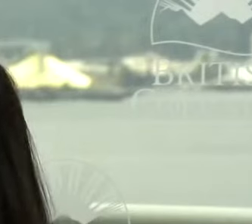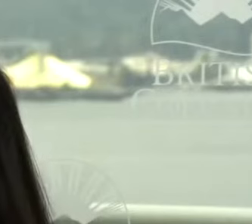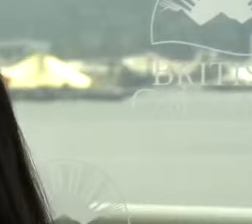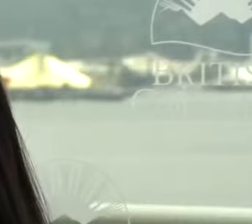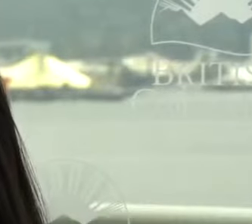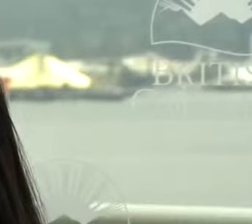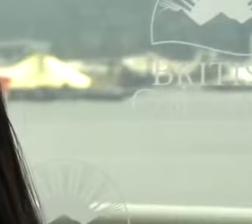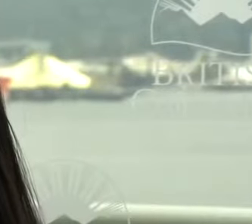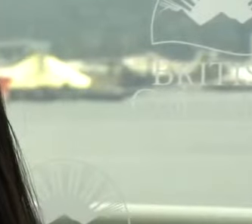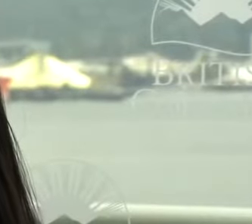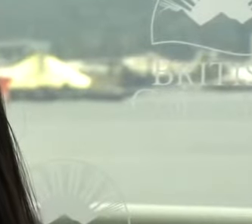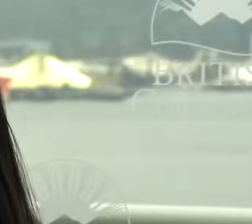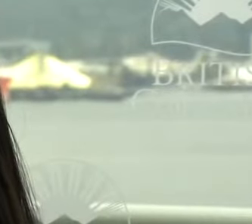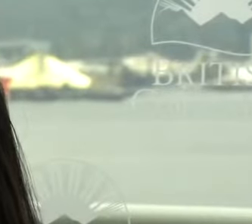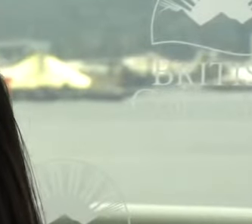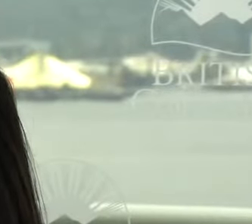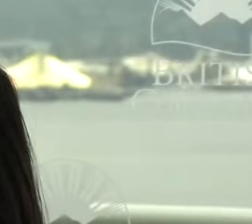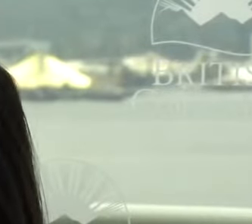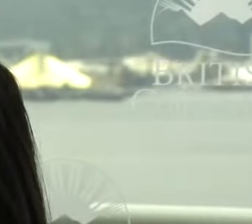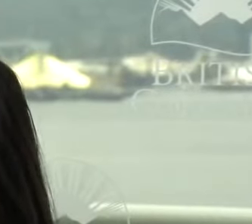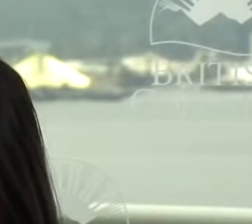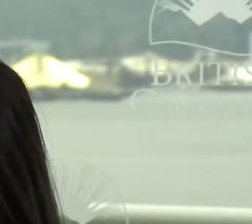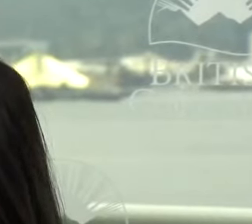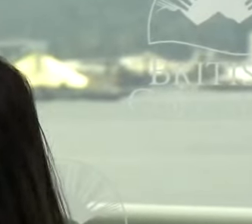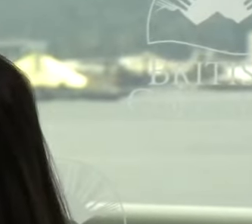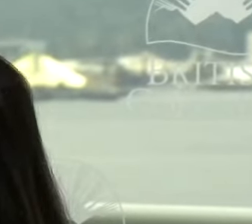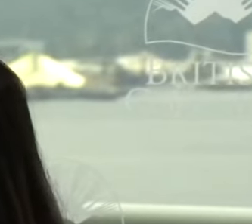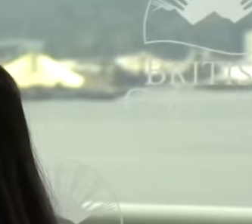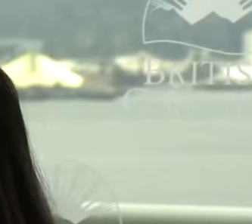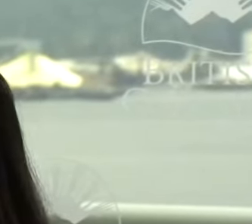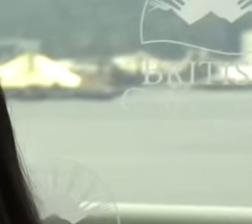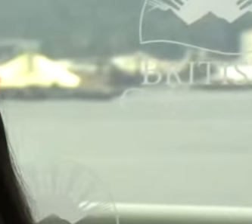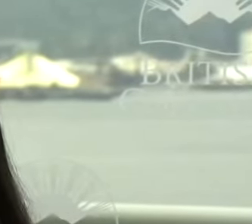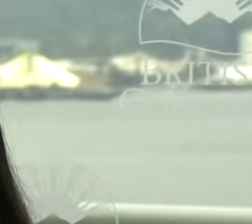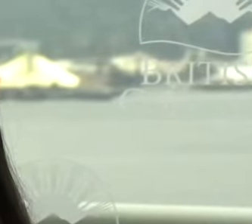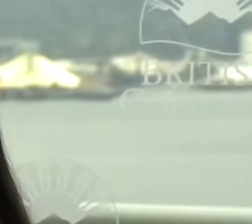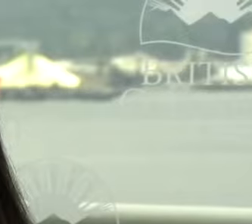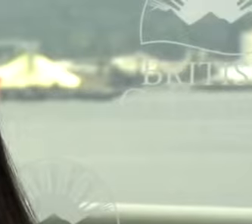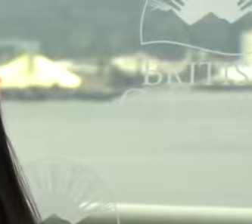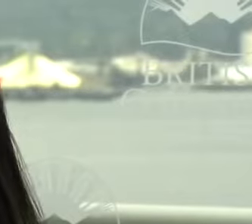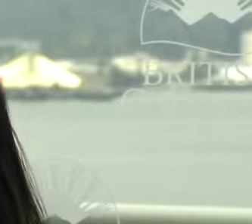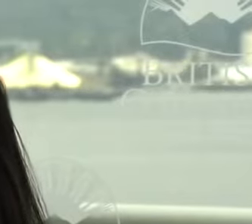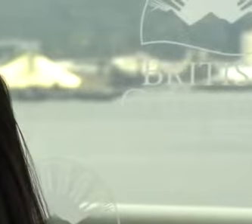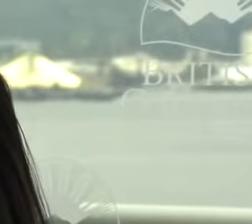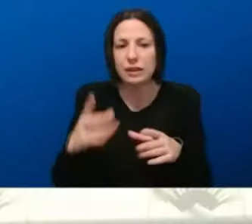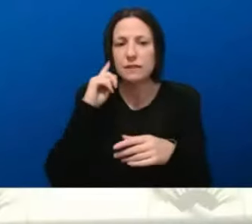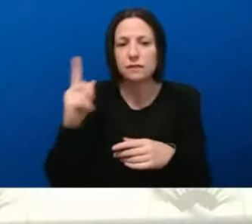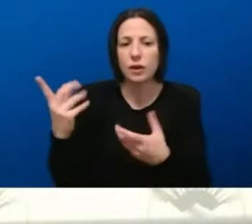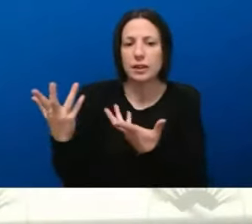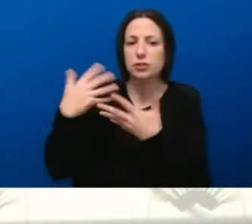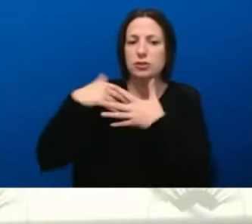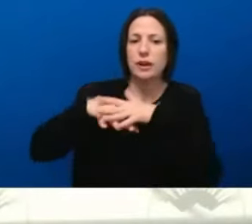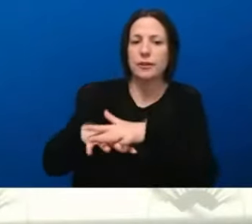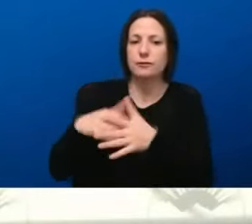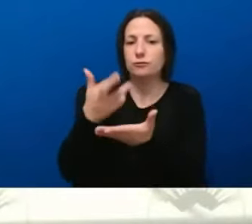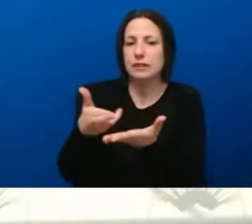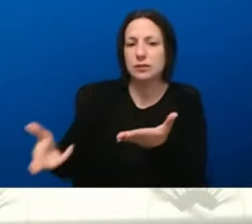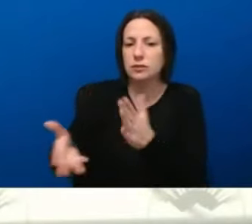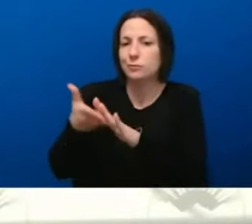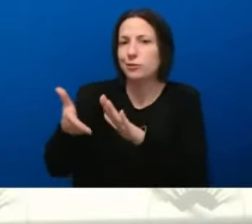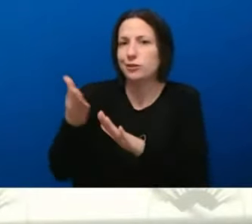Thank you. As a reminder for reporters in the phone, please press star 1 to enter the queue. That's star 1. Raymond, Executive